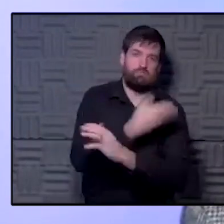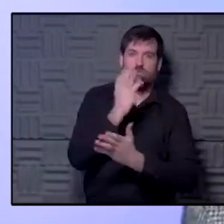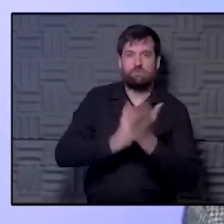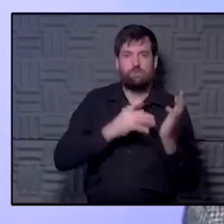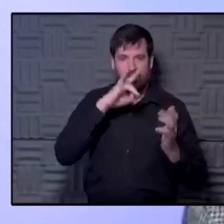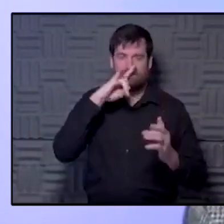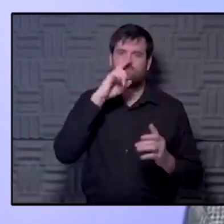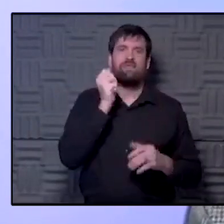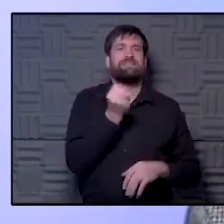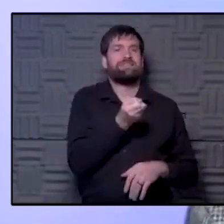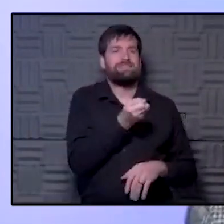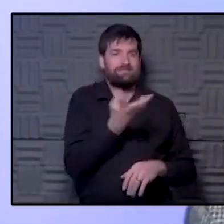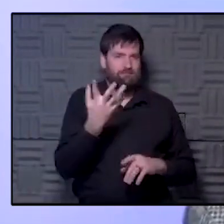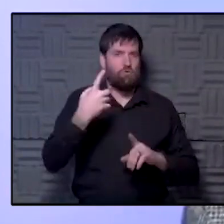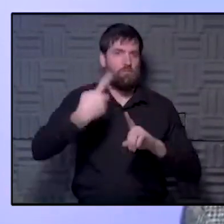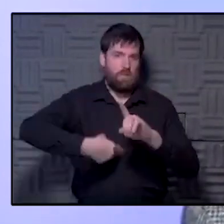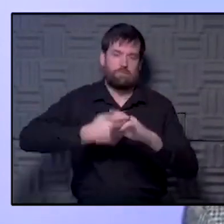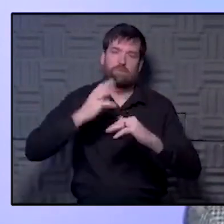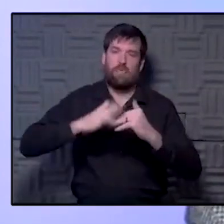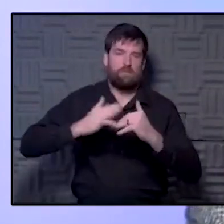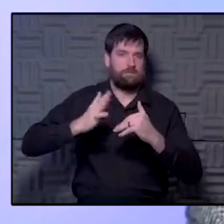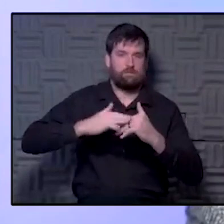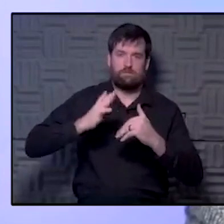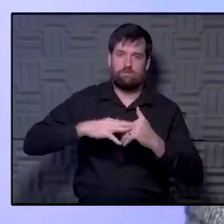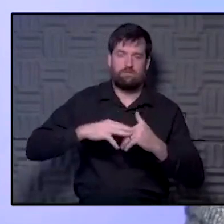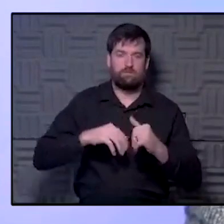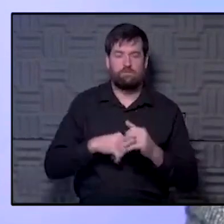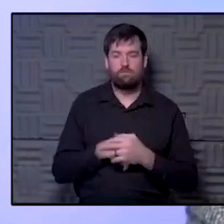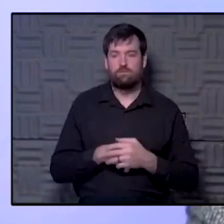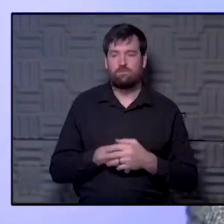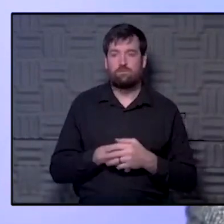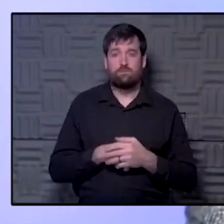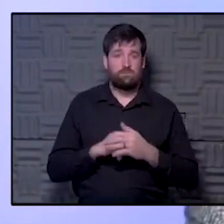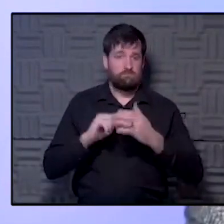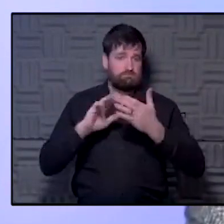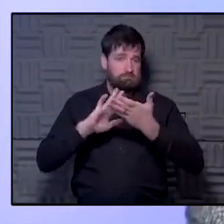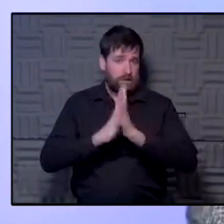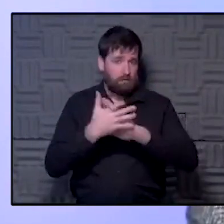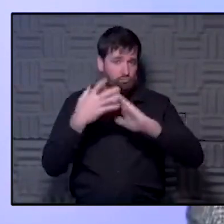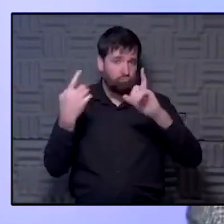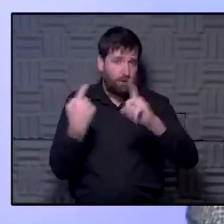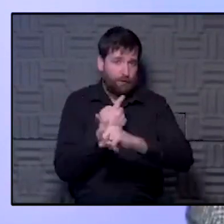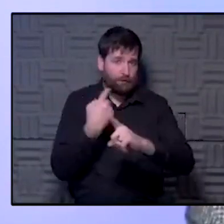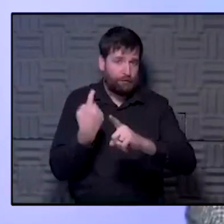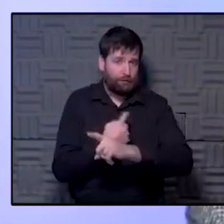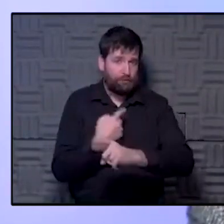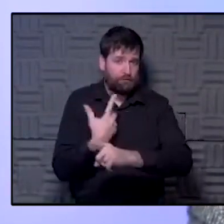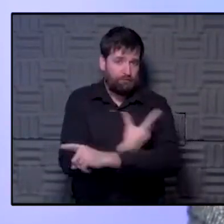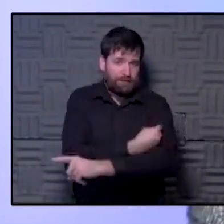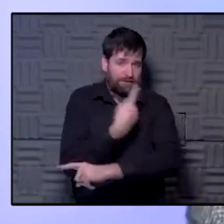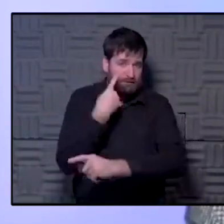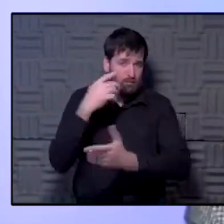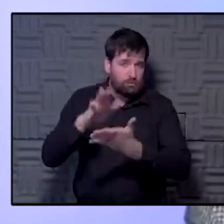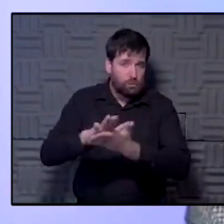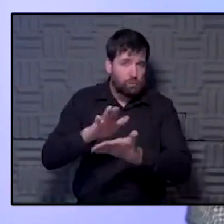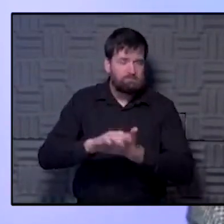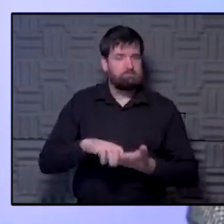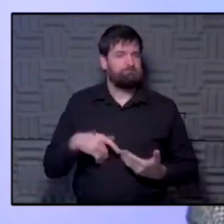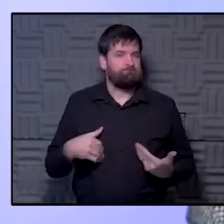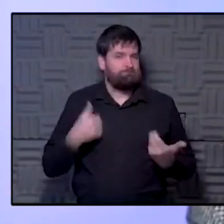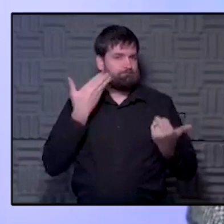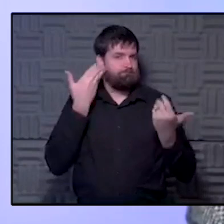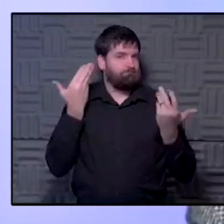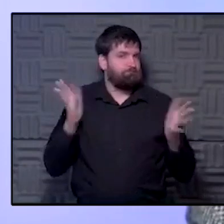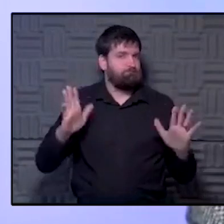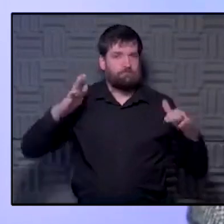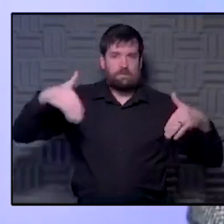months for sure before we start with kids. Whether it becomes part of a routine thing for schools, I don't think we know,